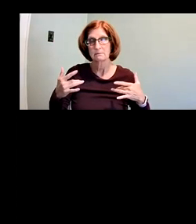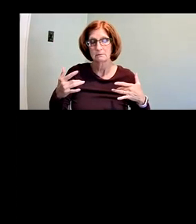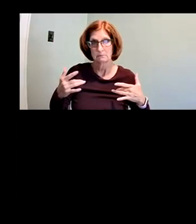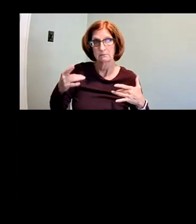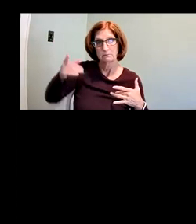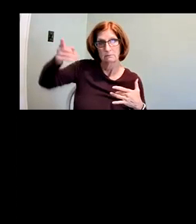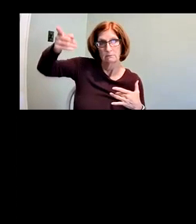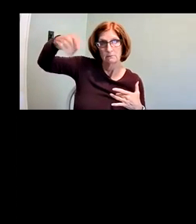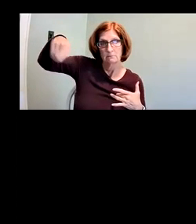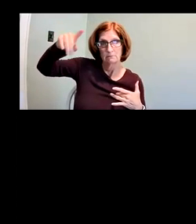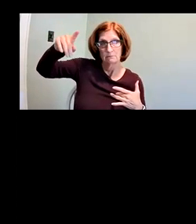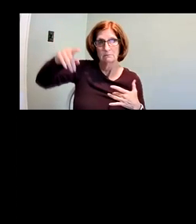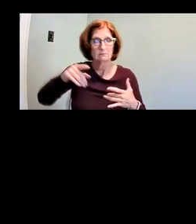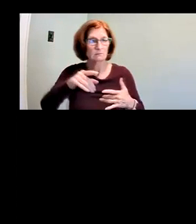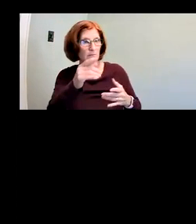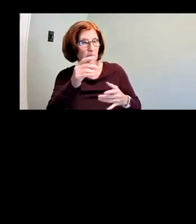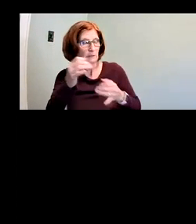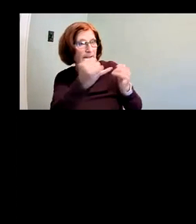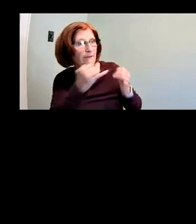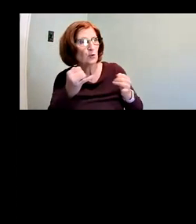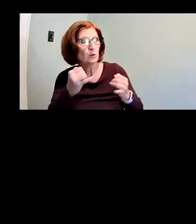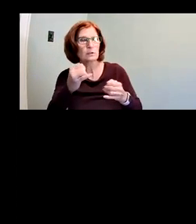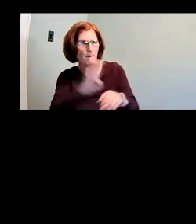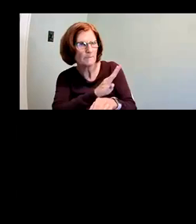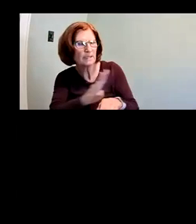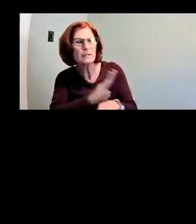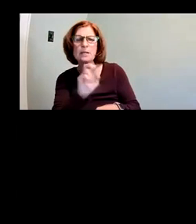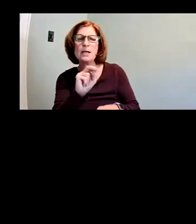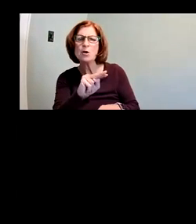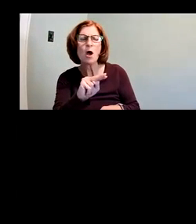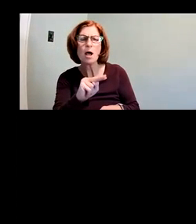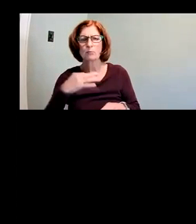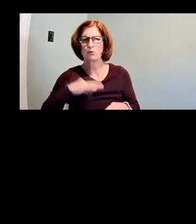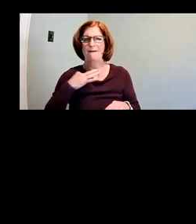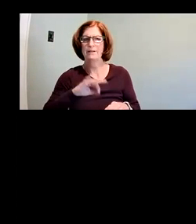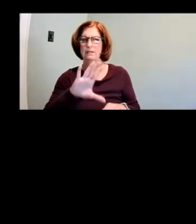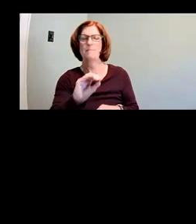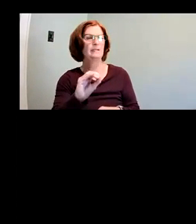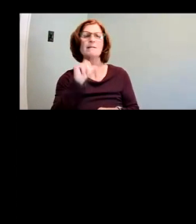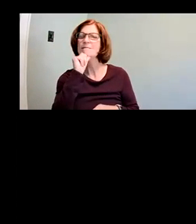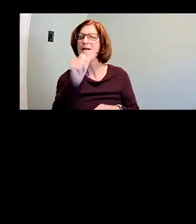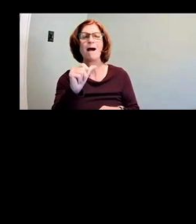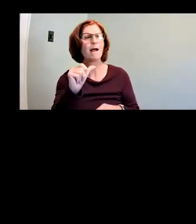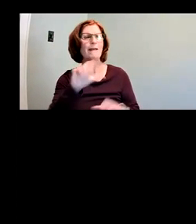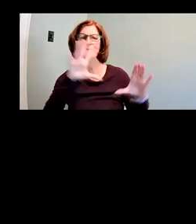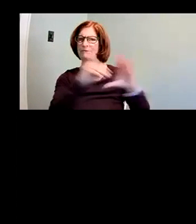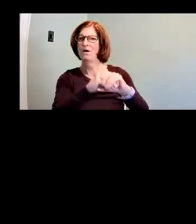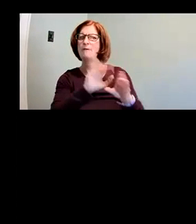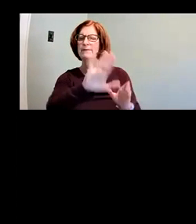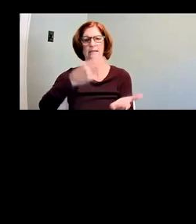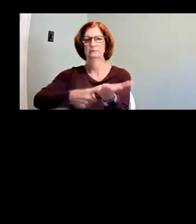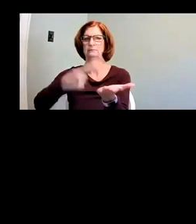individuals and businesses and nonprofits were left out of this yearly